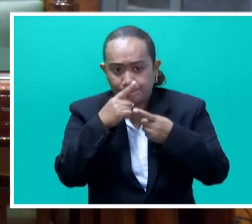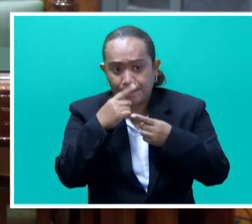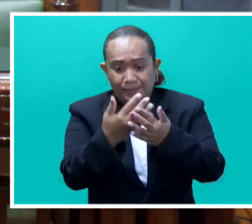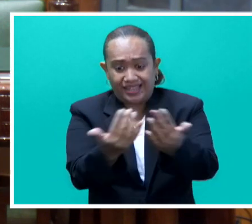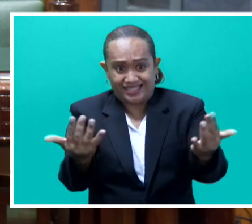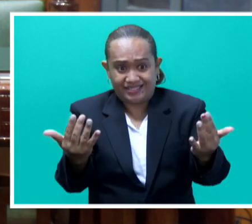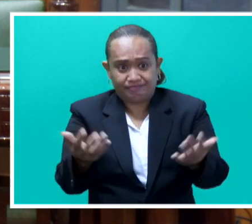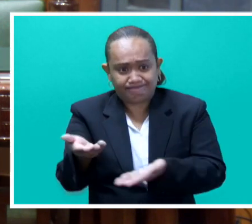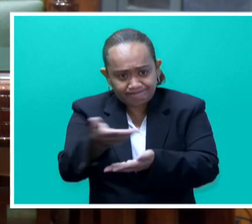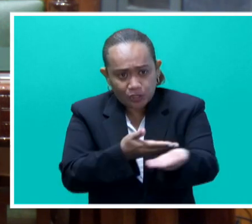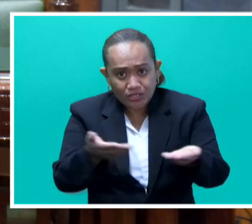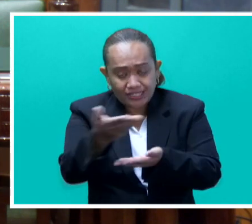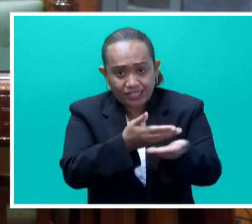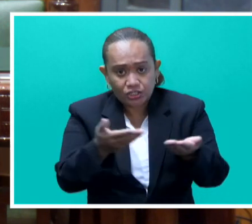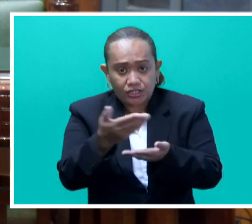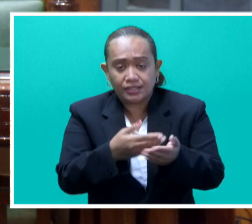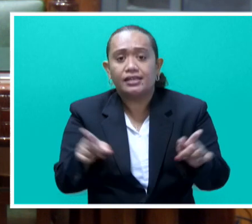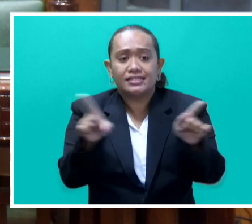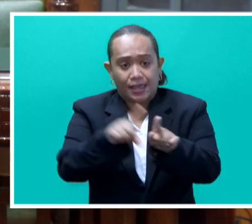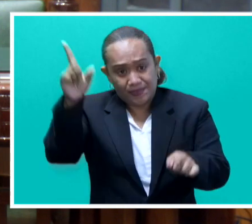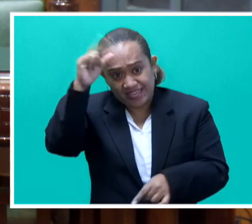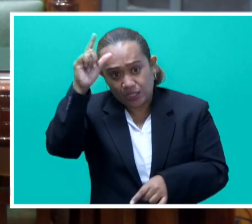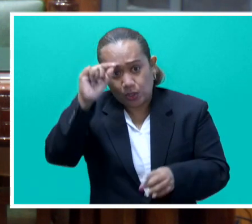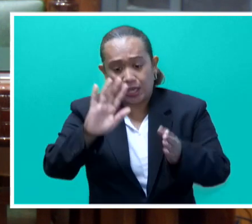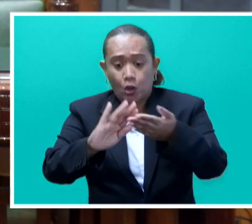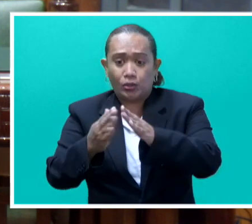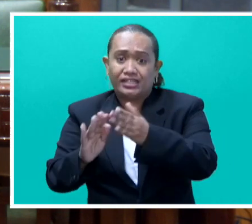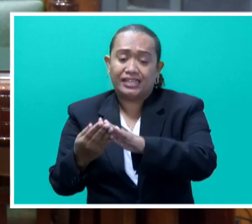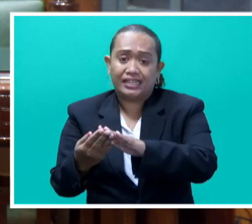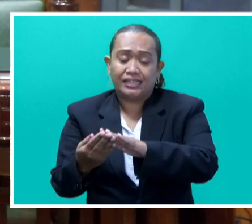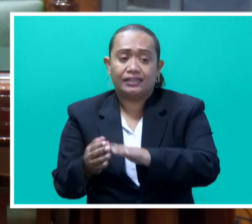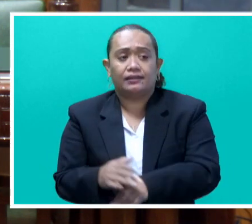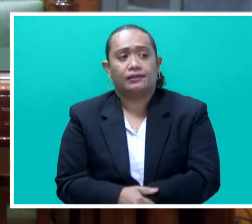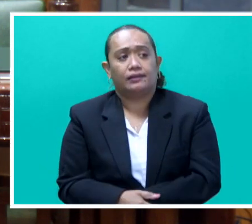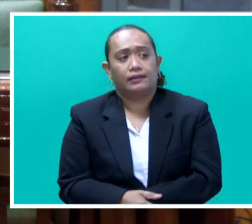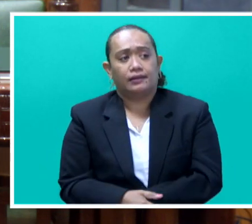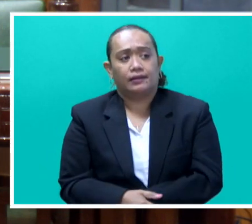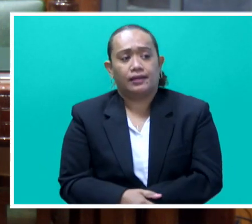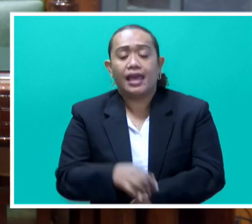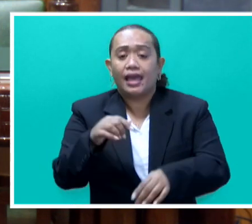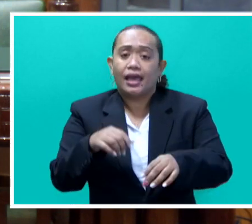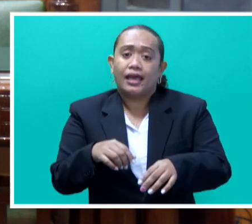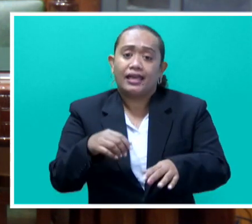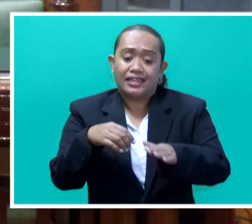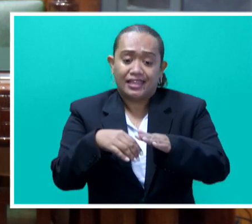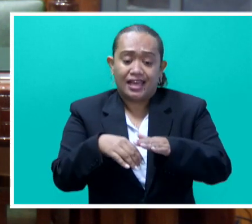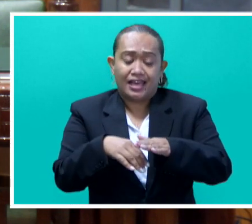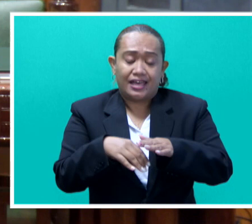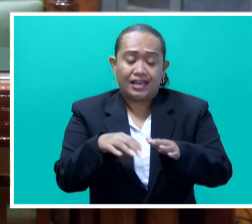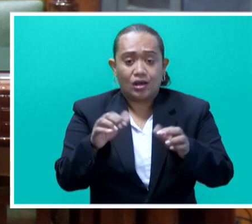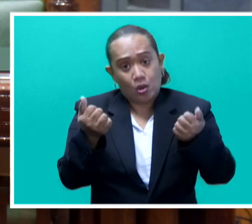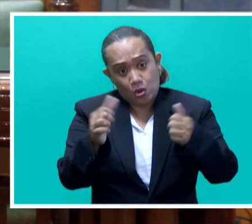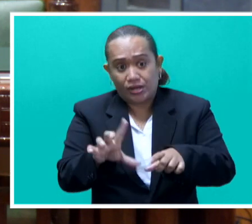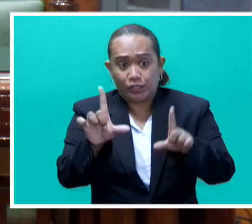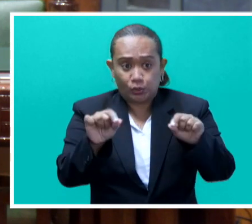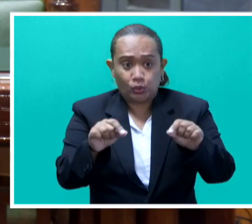followed by consultations with Itoke communities in 12 provinces. And this exercise was done in-house. Mr. Speaker,